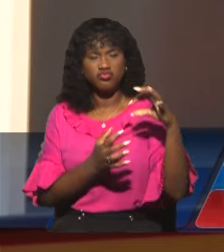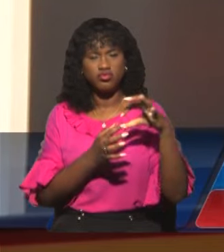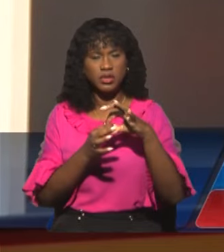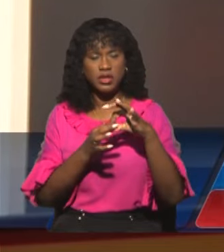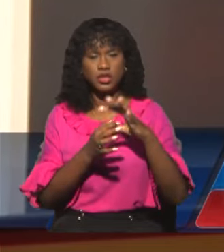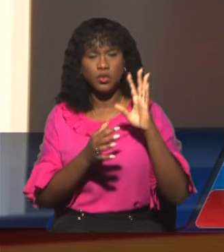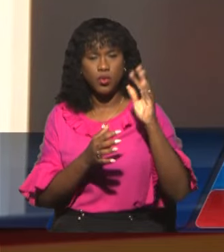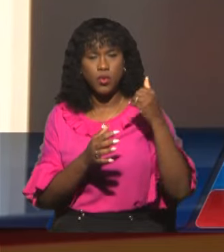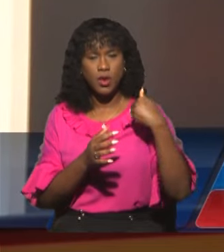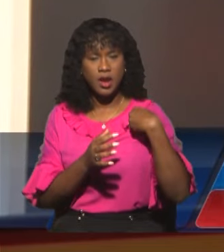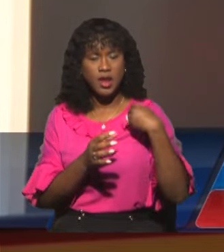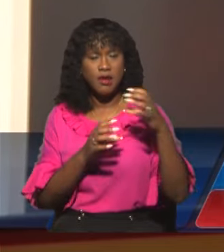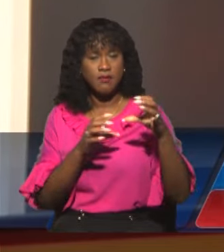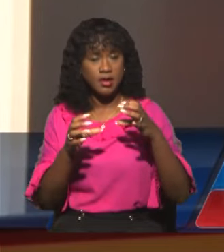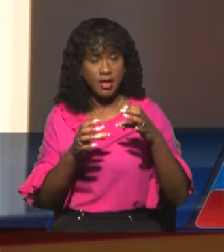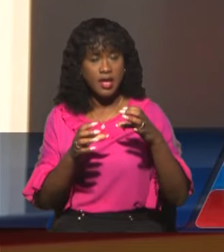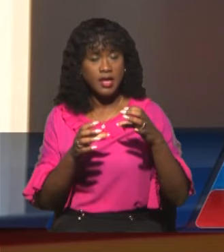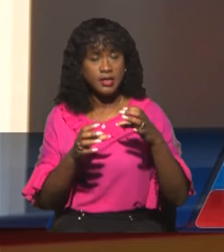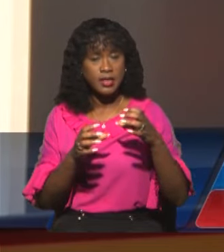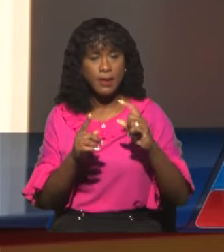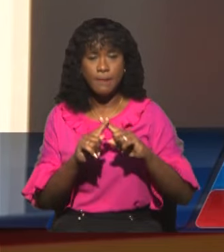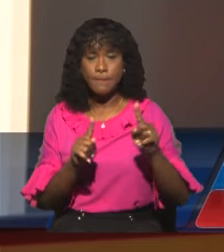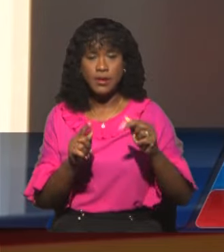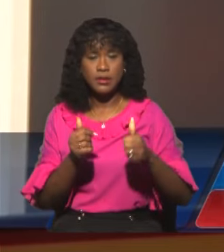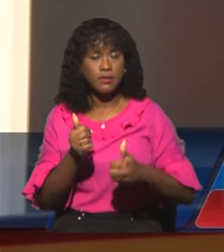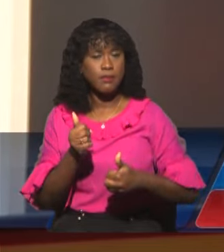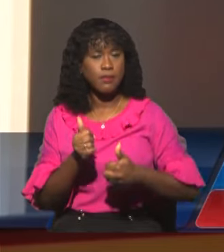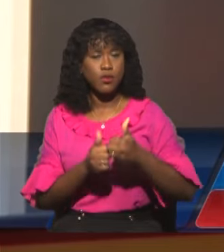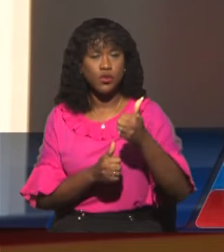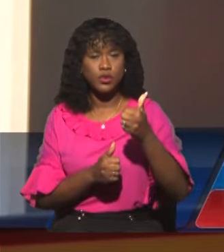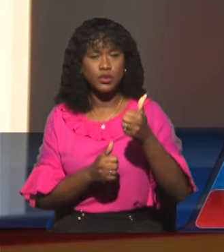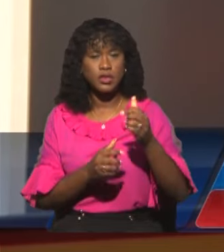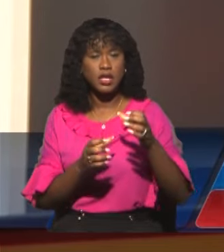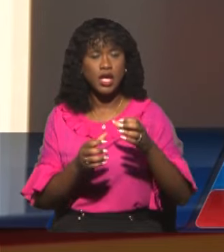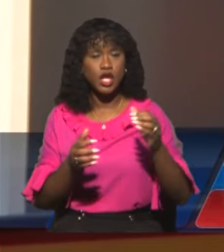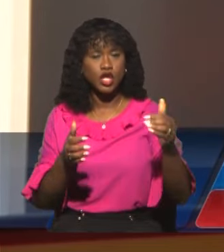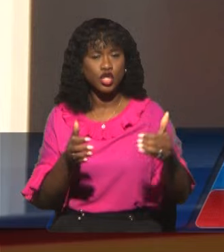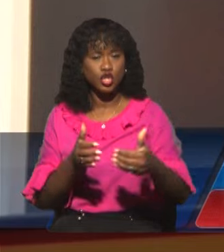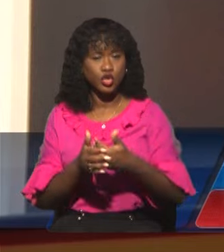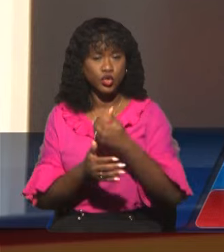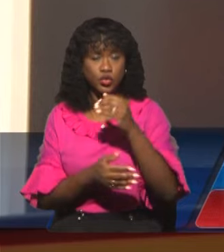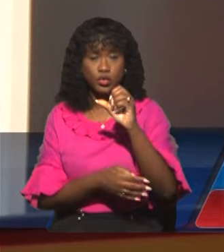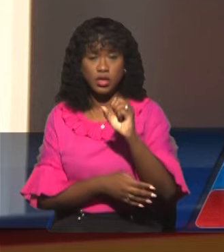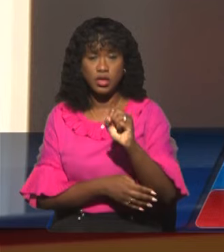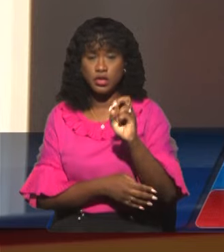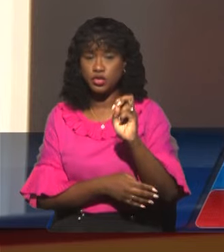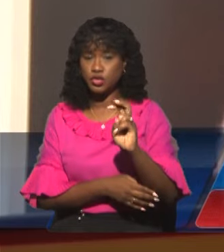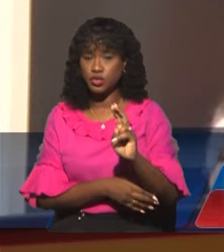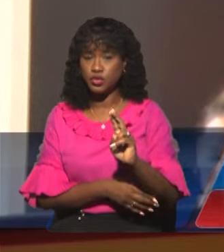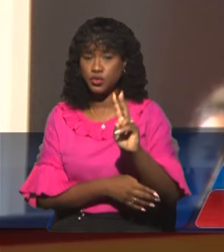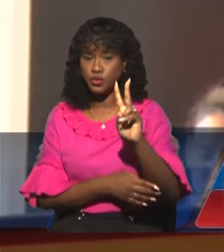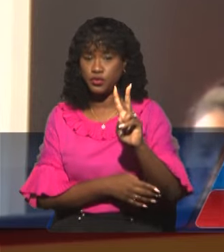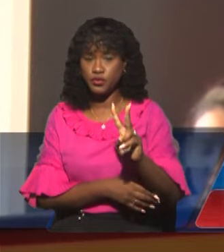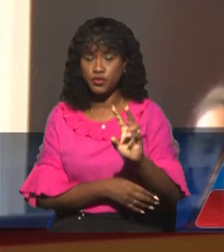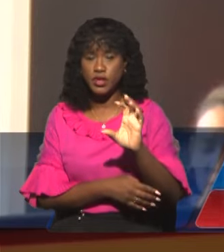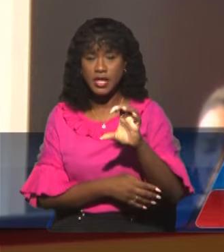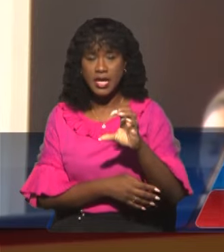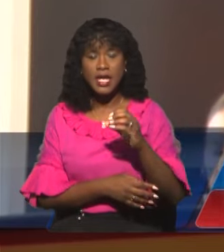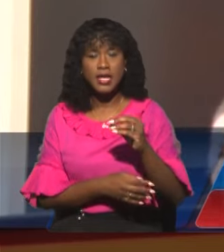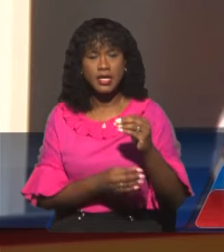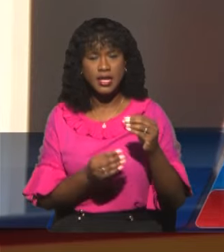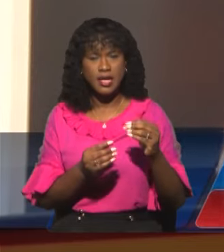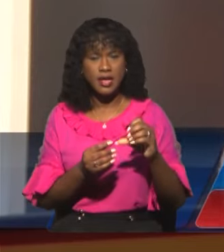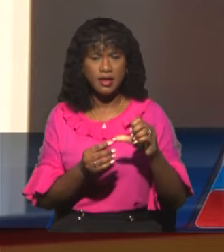will have premium cars available, but most of our vehicles will be new SUVs, but you can get a higher-end